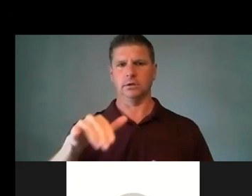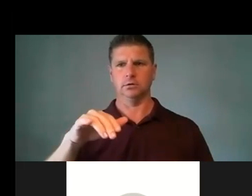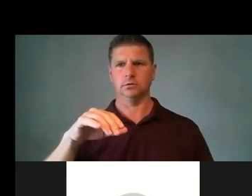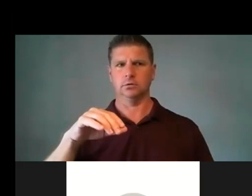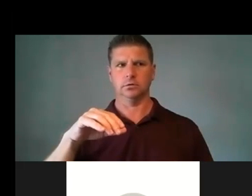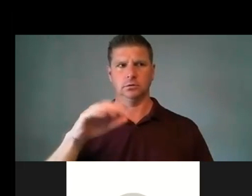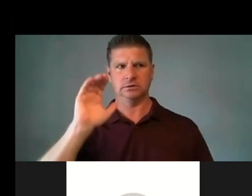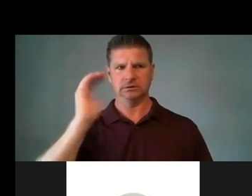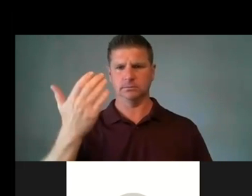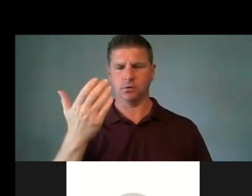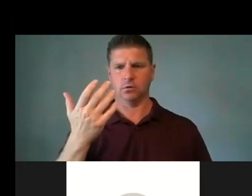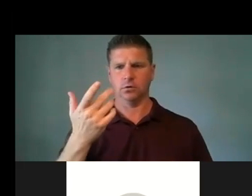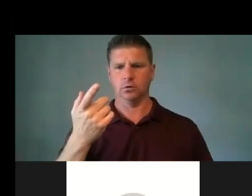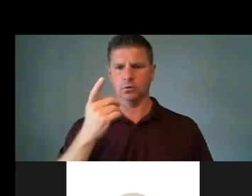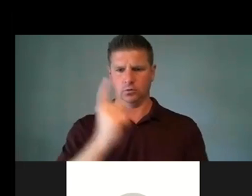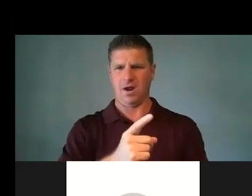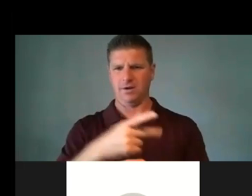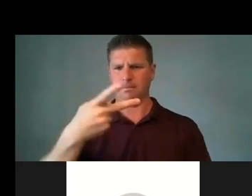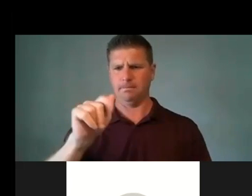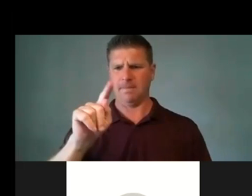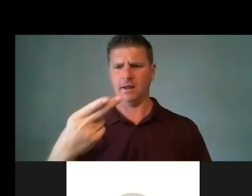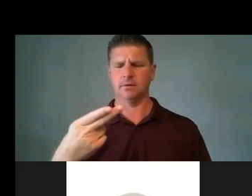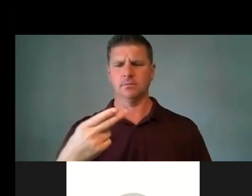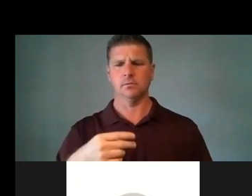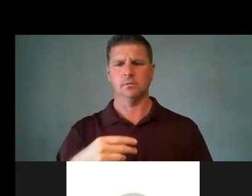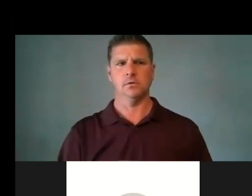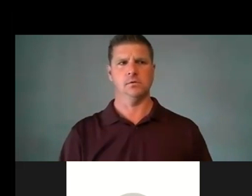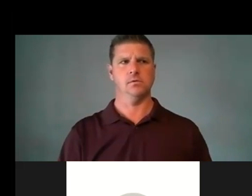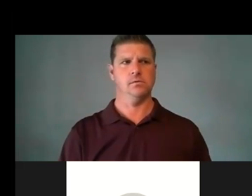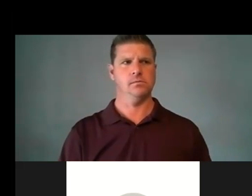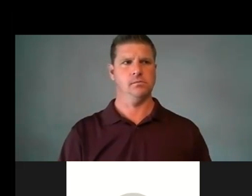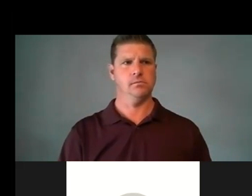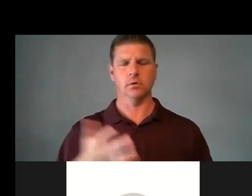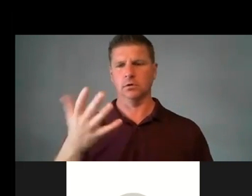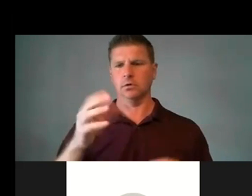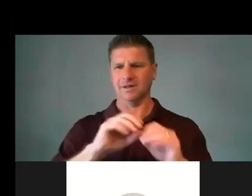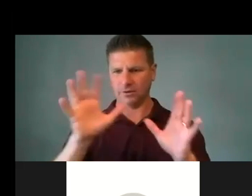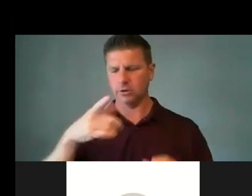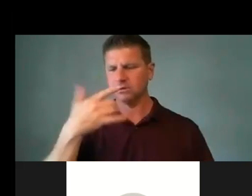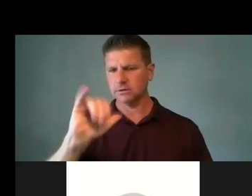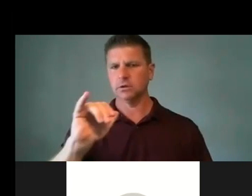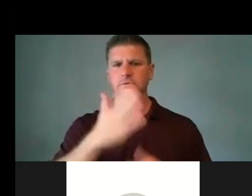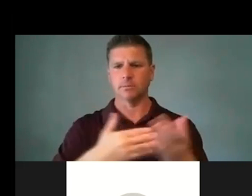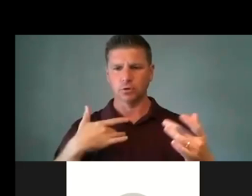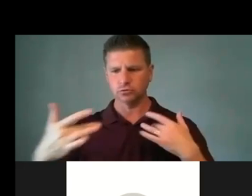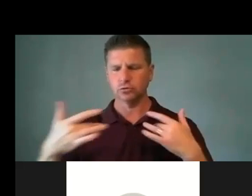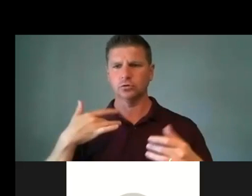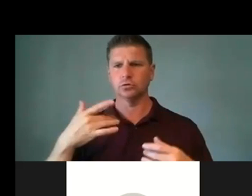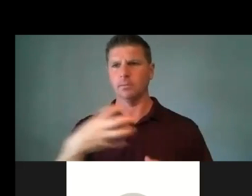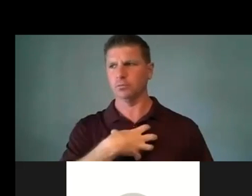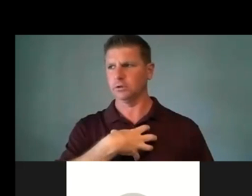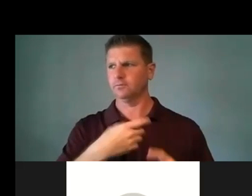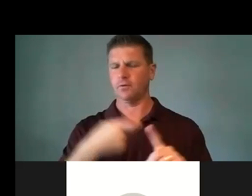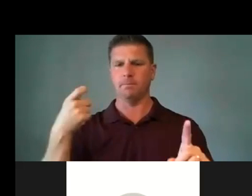on the right path. You know, clearly there's still some concerns and objections from the